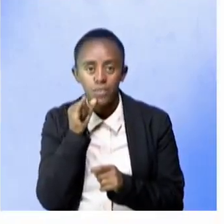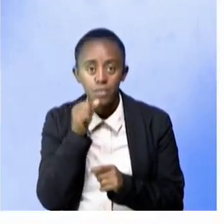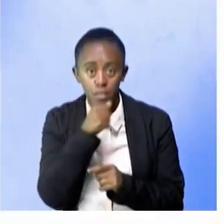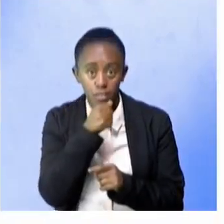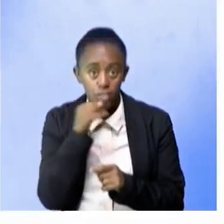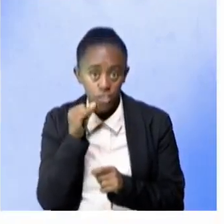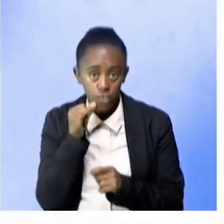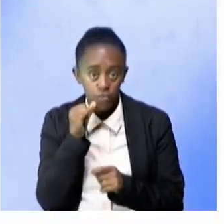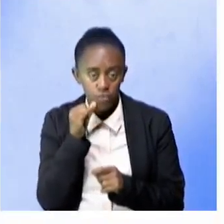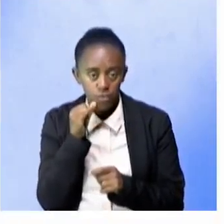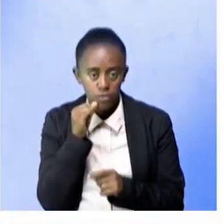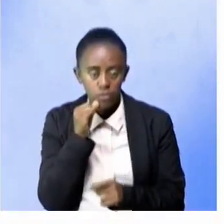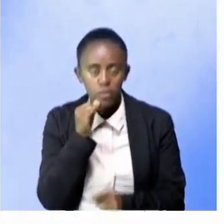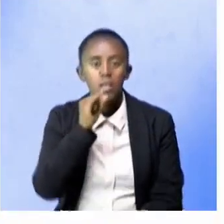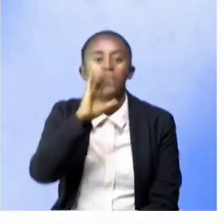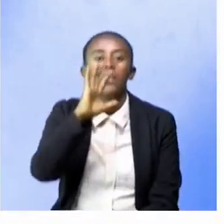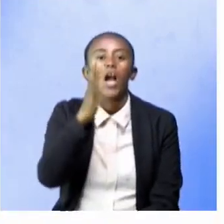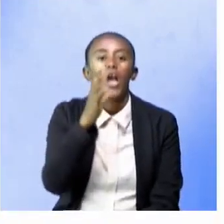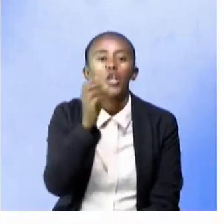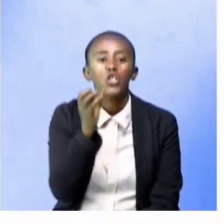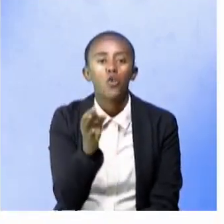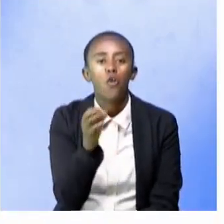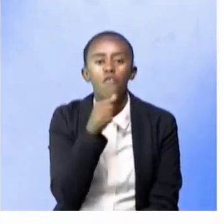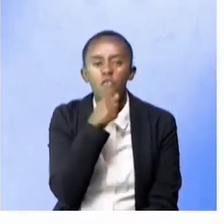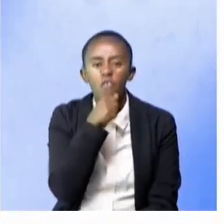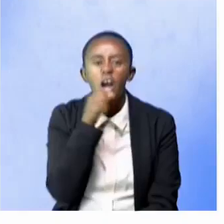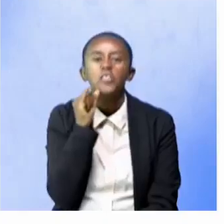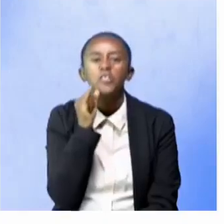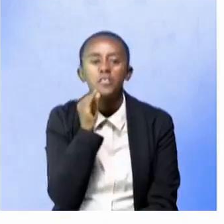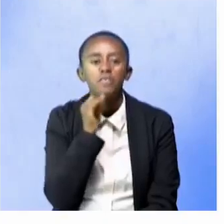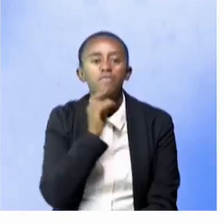What are kinds of adjectives?